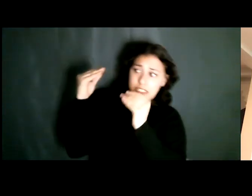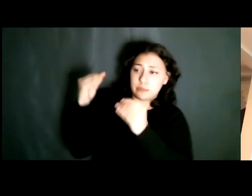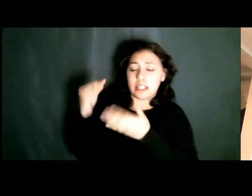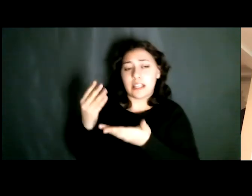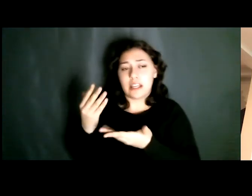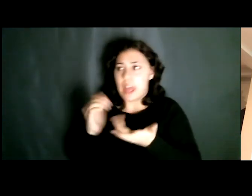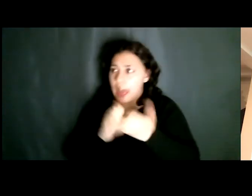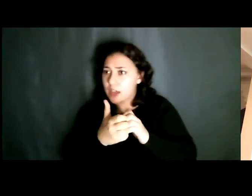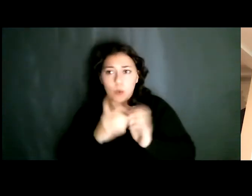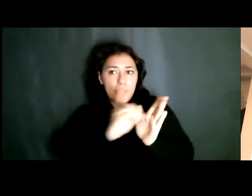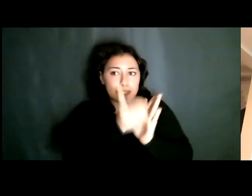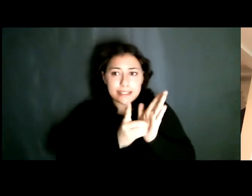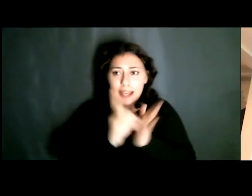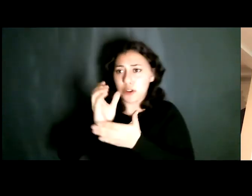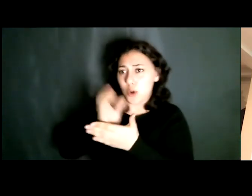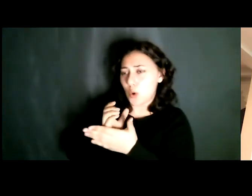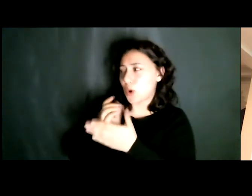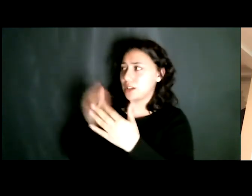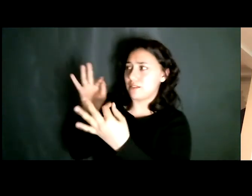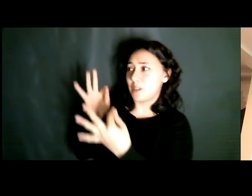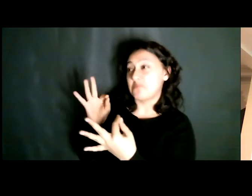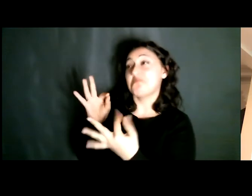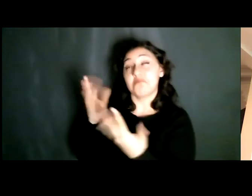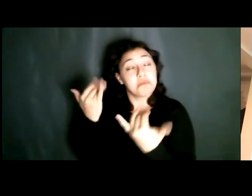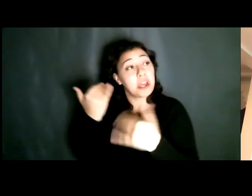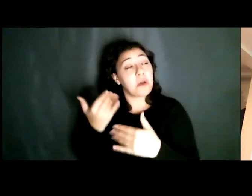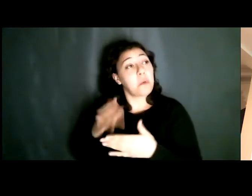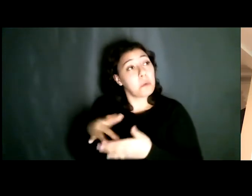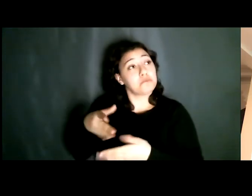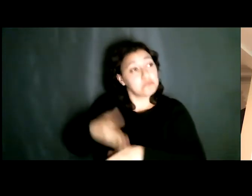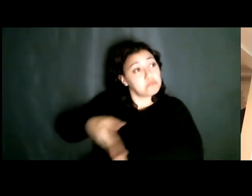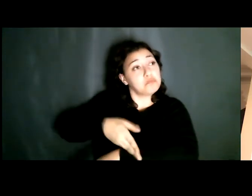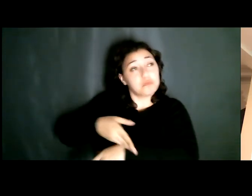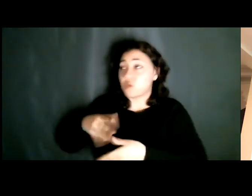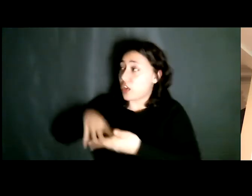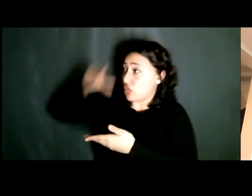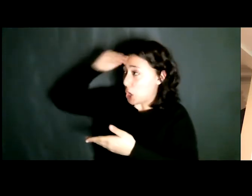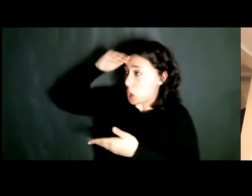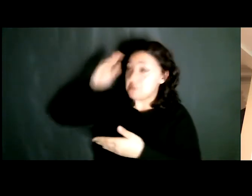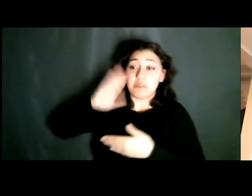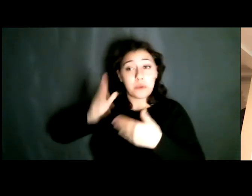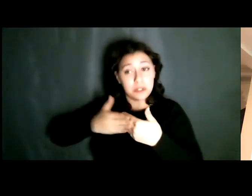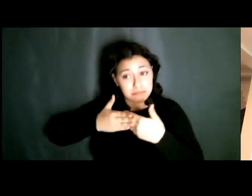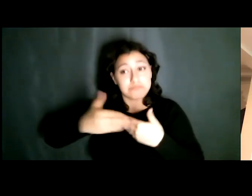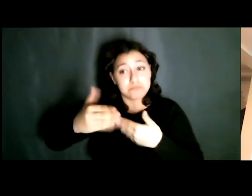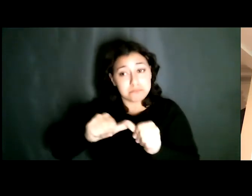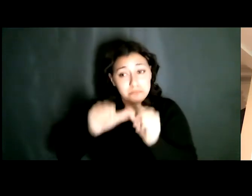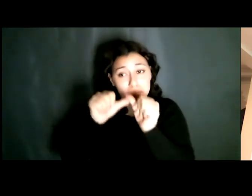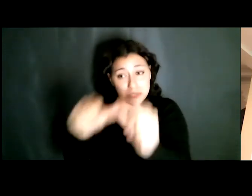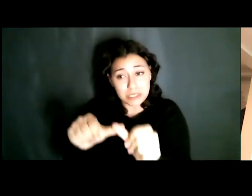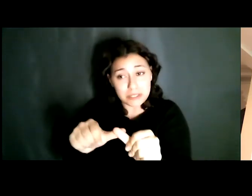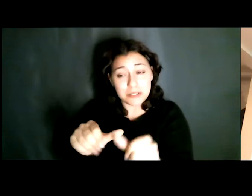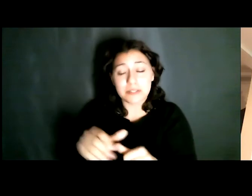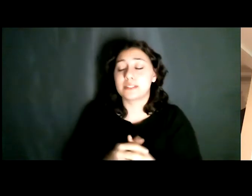continue to do in the future. But one of the things that I really learned, especially in the kind of darker days of November,